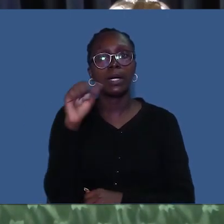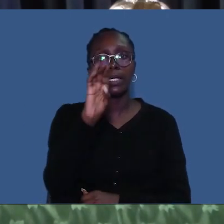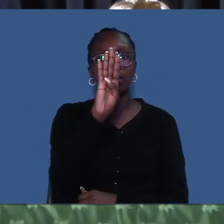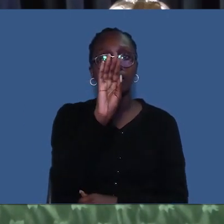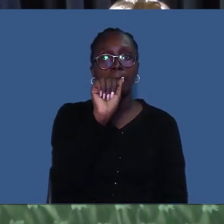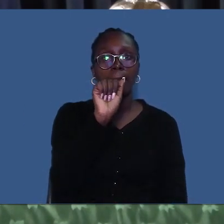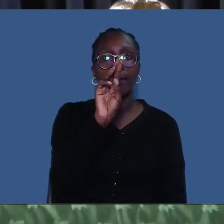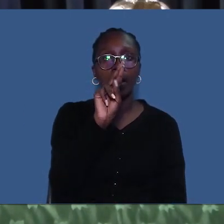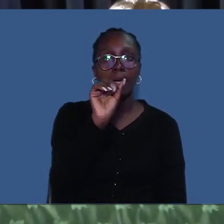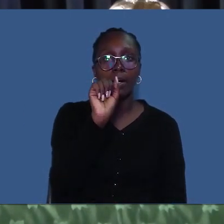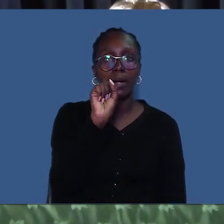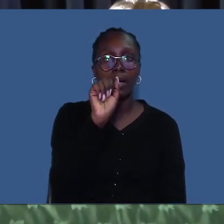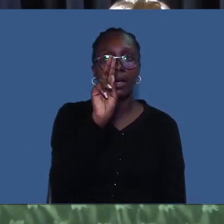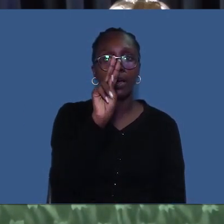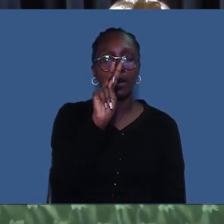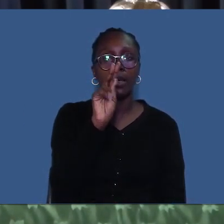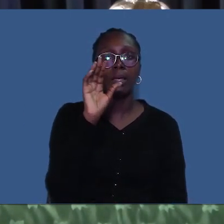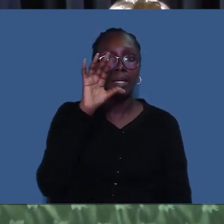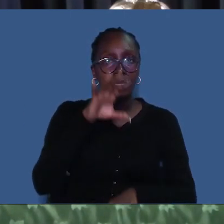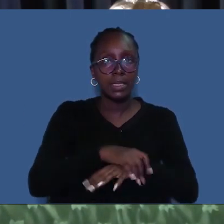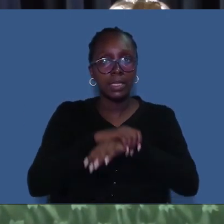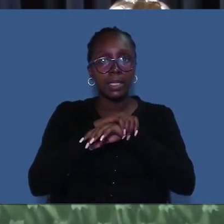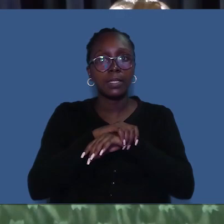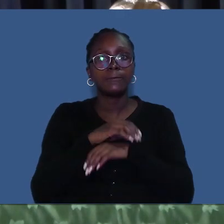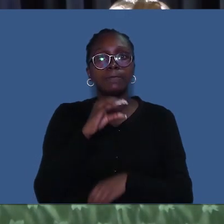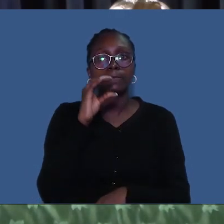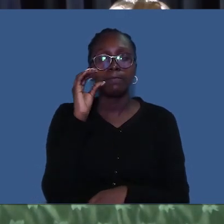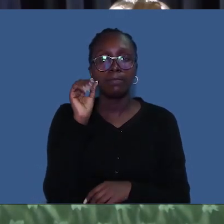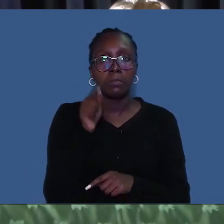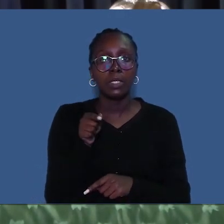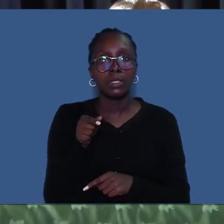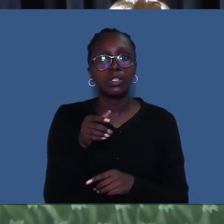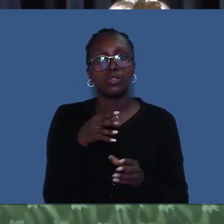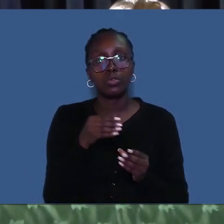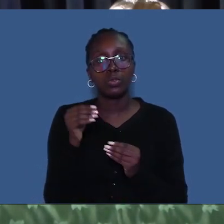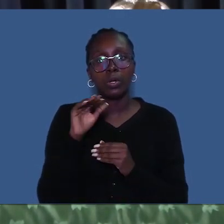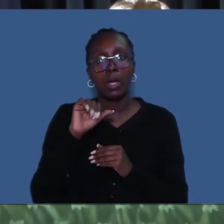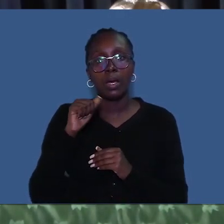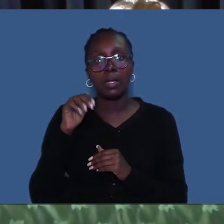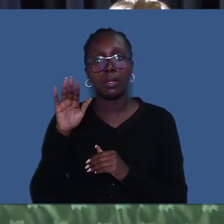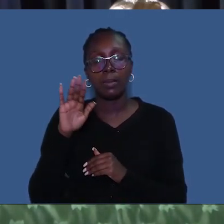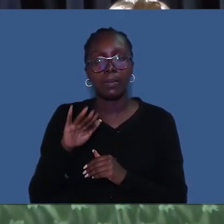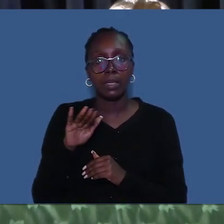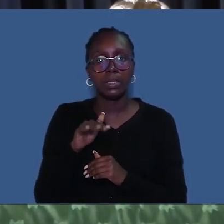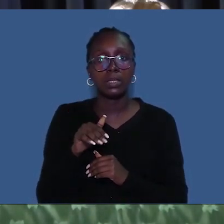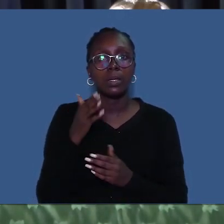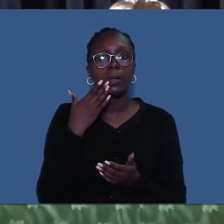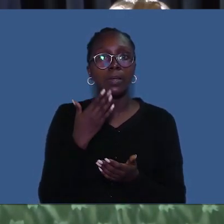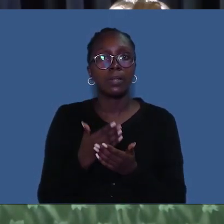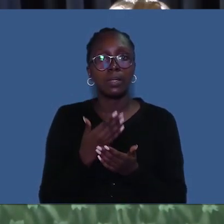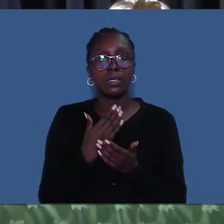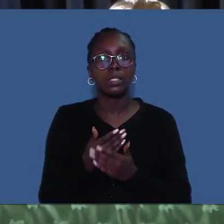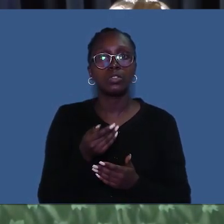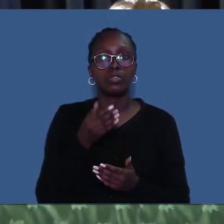captive your captives, son of Abinoam." And this is the word of the Lord. Thanks be to God. Moving on to